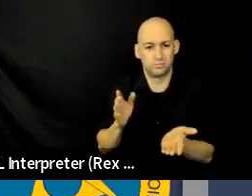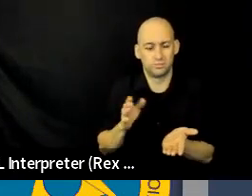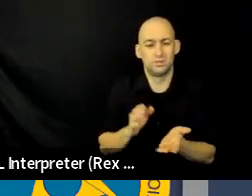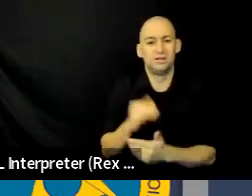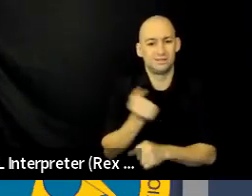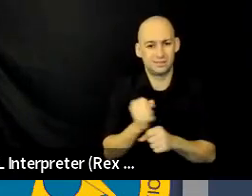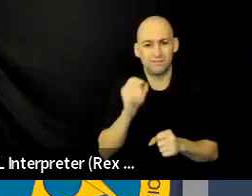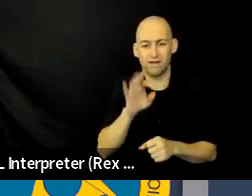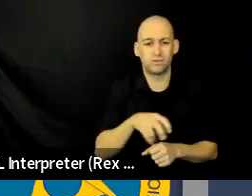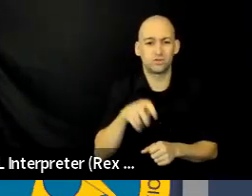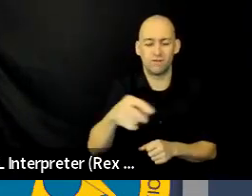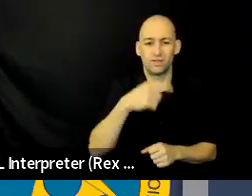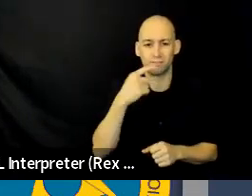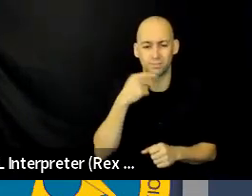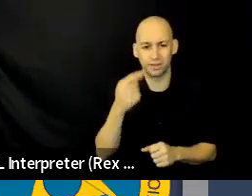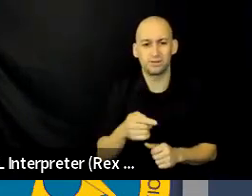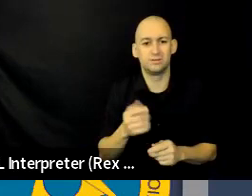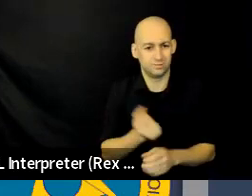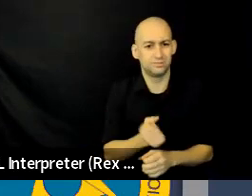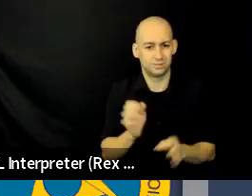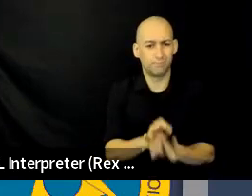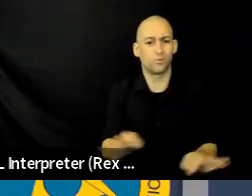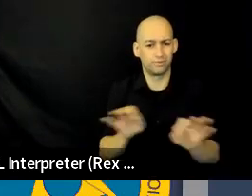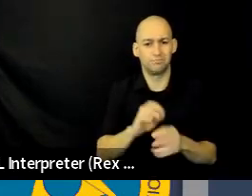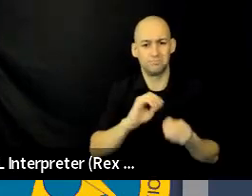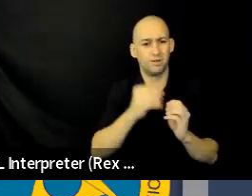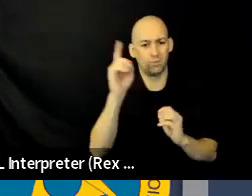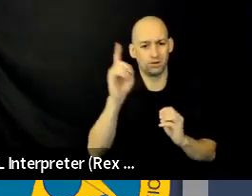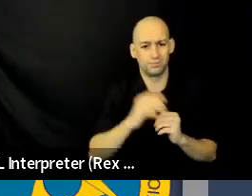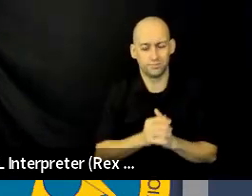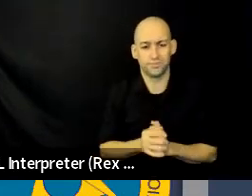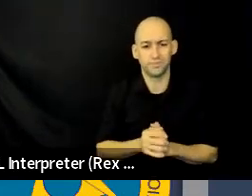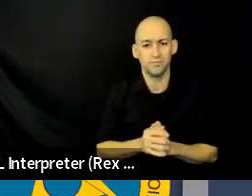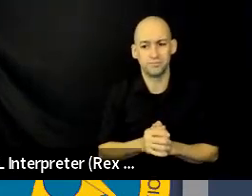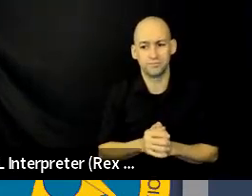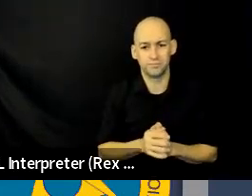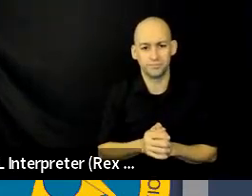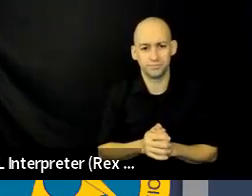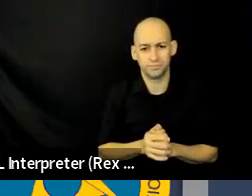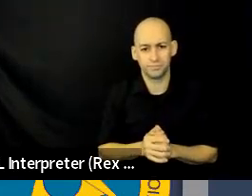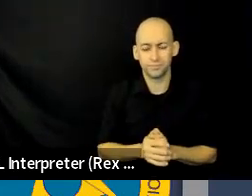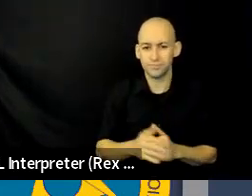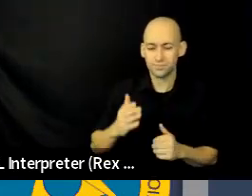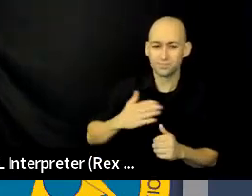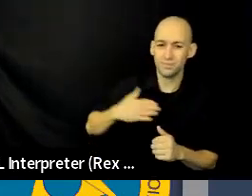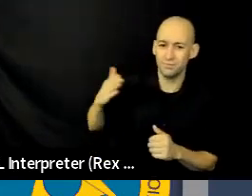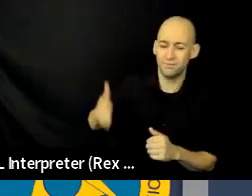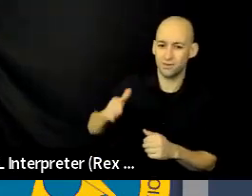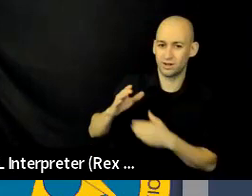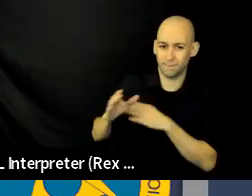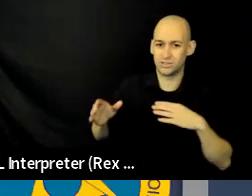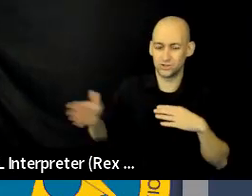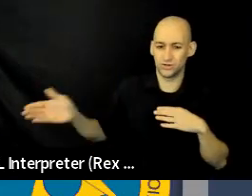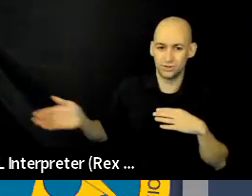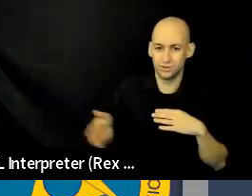of the traveling public is what was said as paramount. But as my fellow Commissioner Joe Liu said,